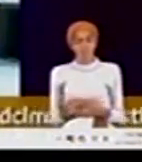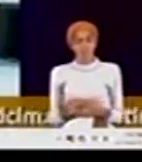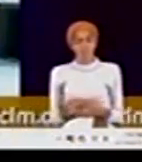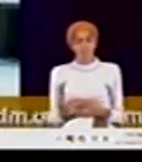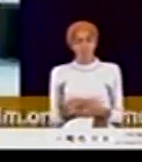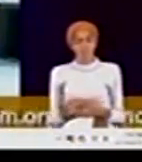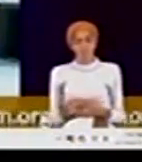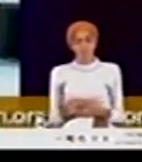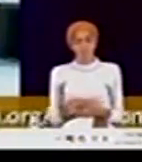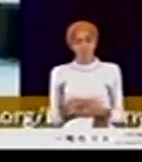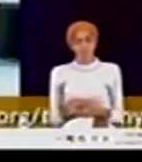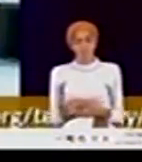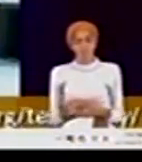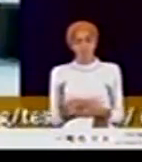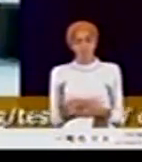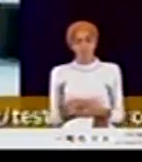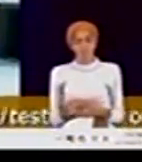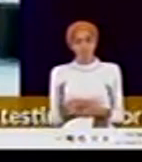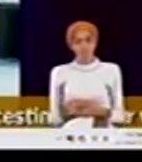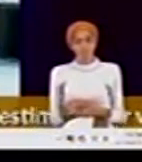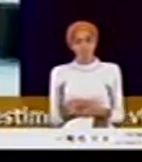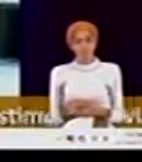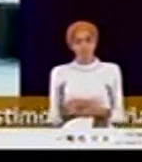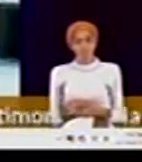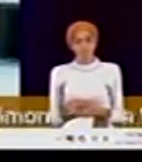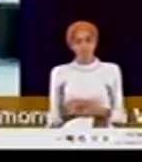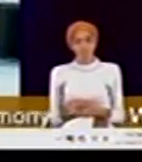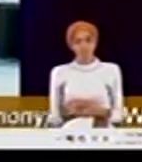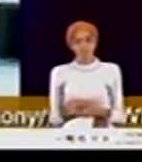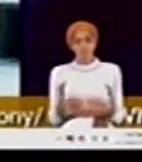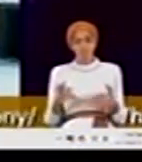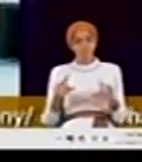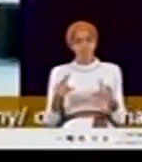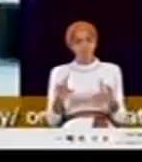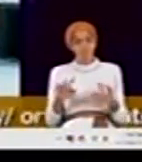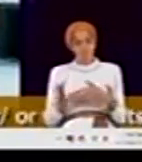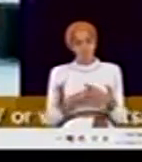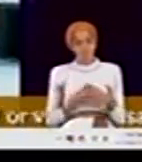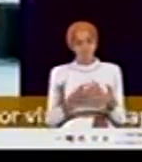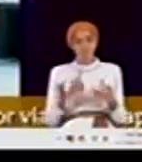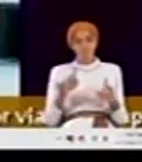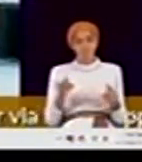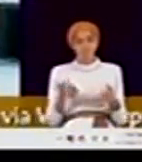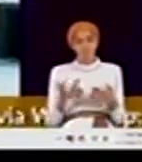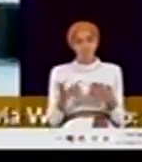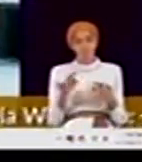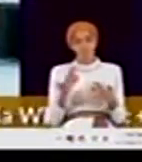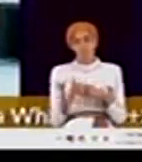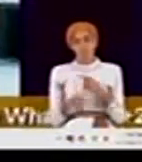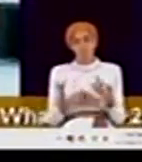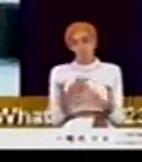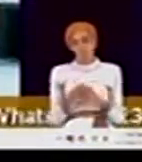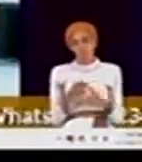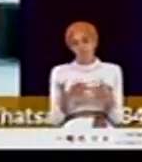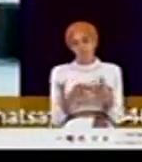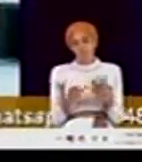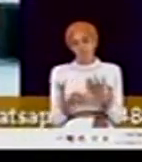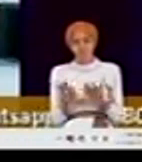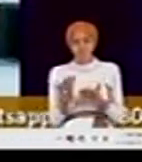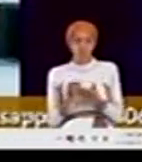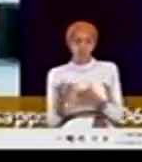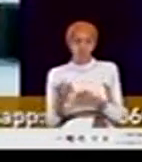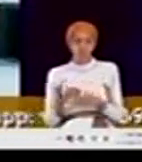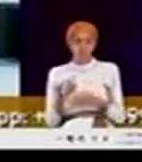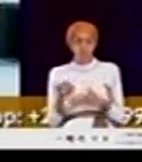get mean the global cret now this Global cret sometime when I went to the global